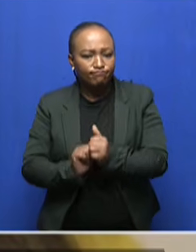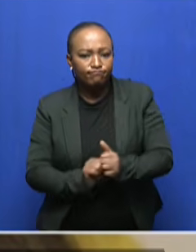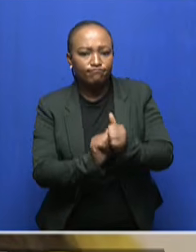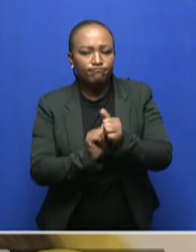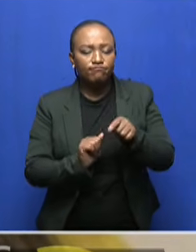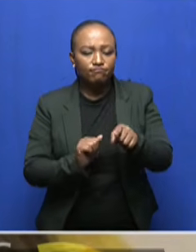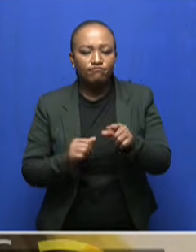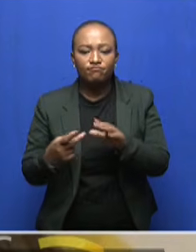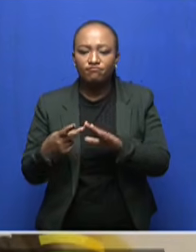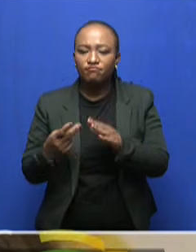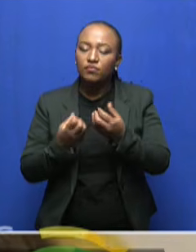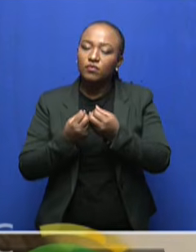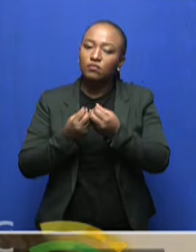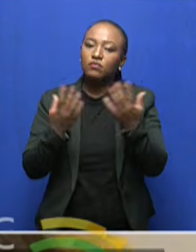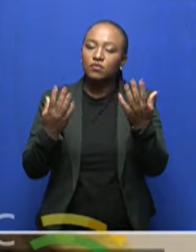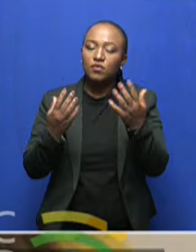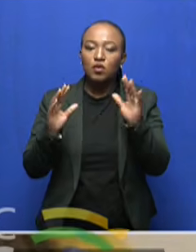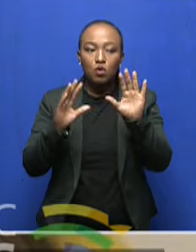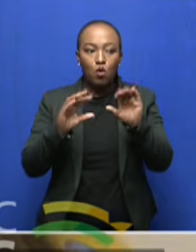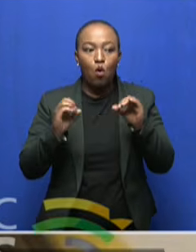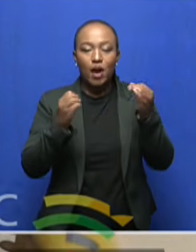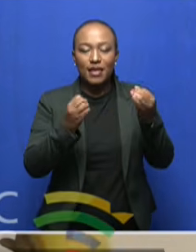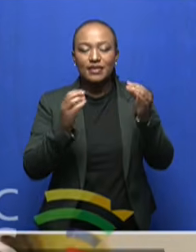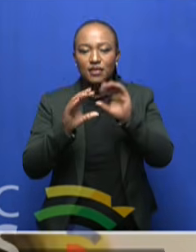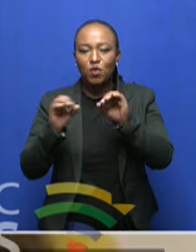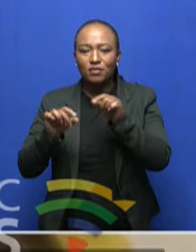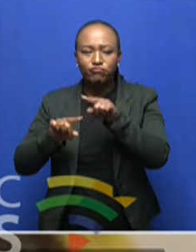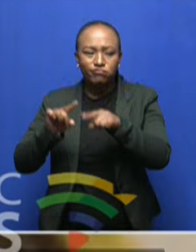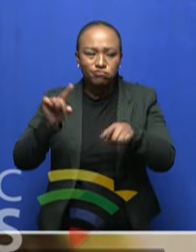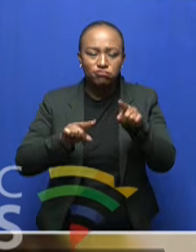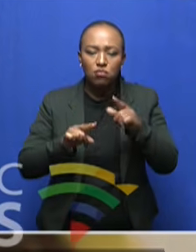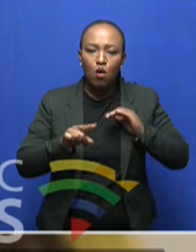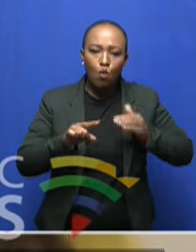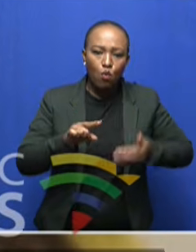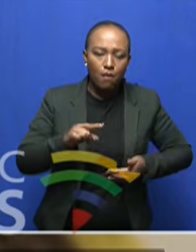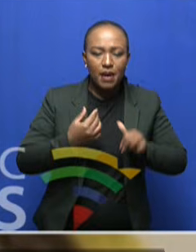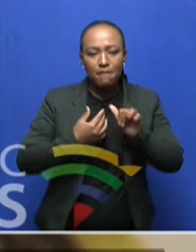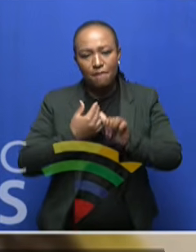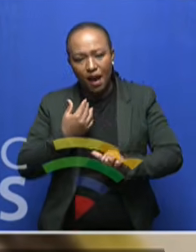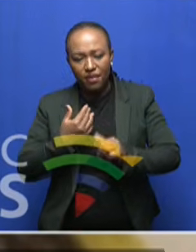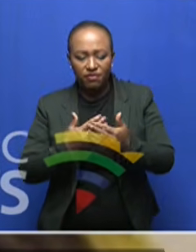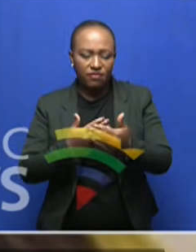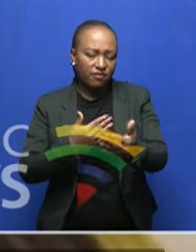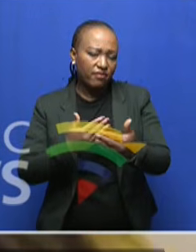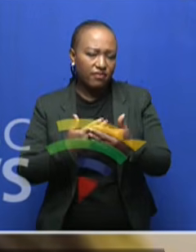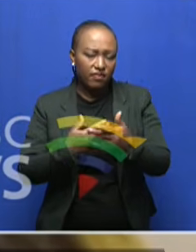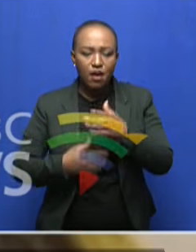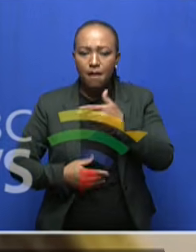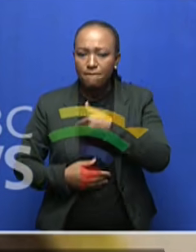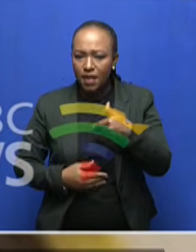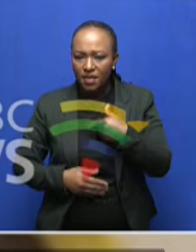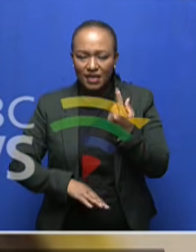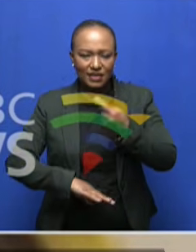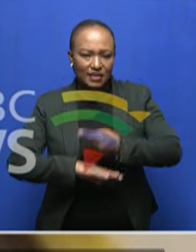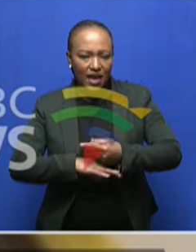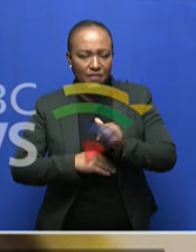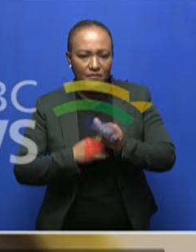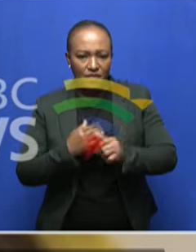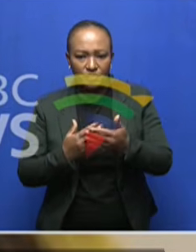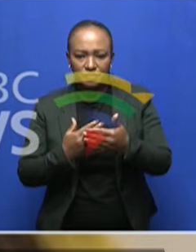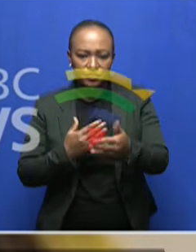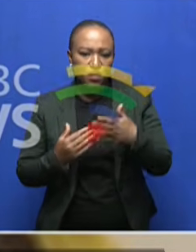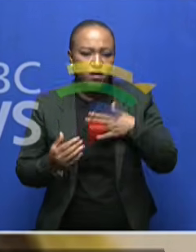that. We've got lots of organizations as well that, when it's a Women's Month, a Mother's Day month, for example, they're in